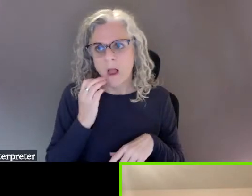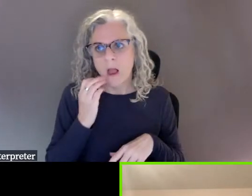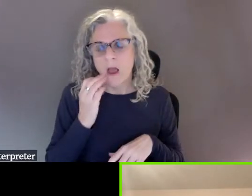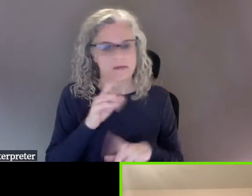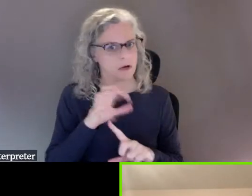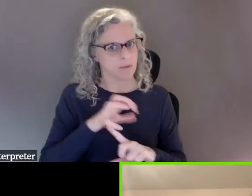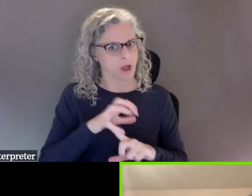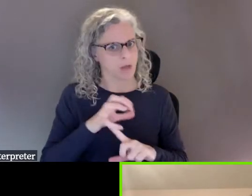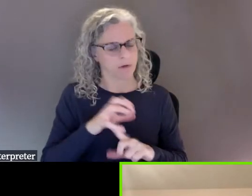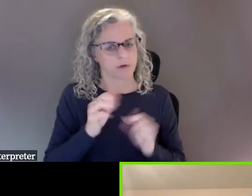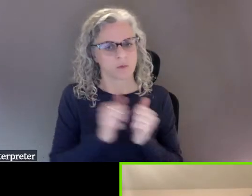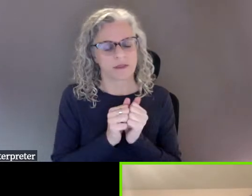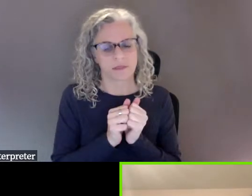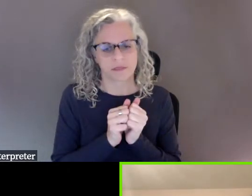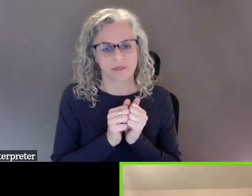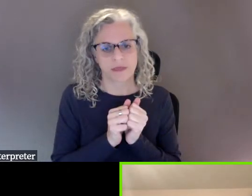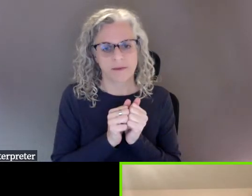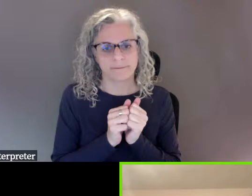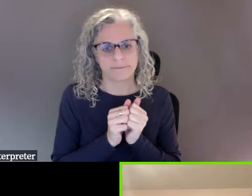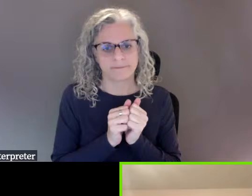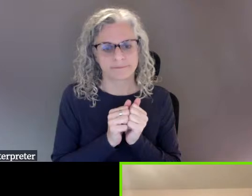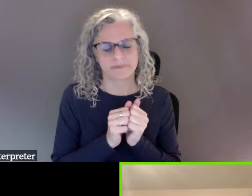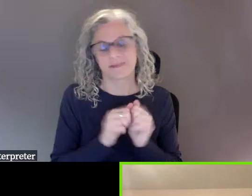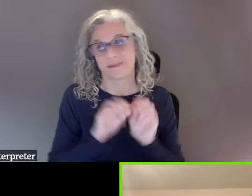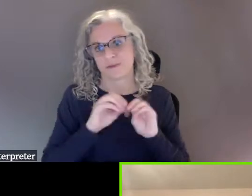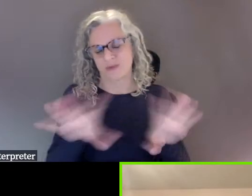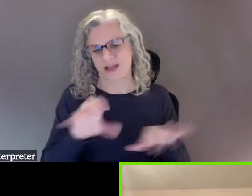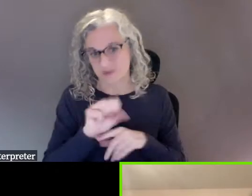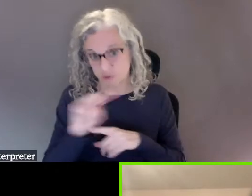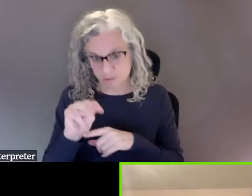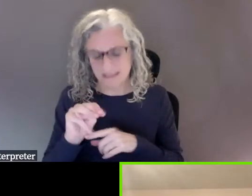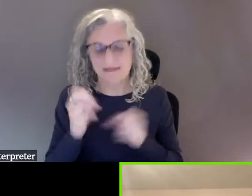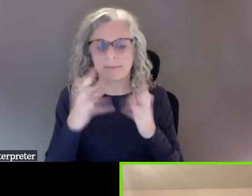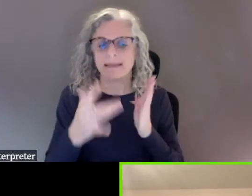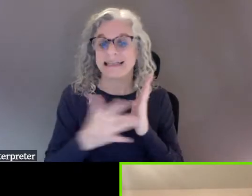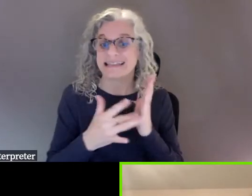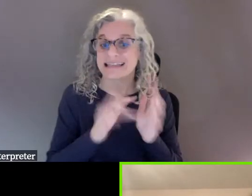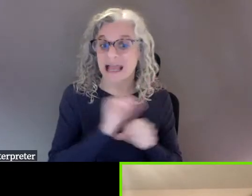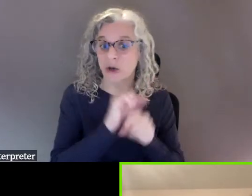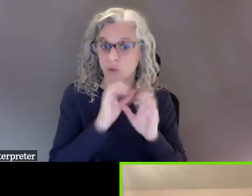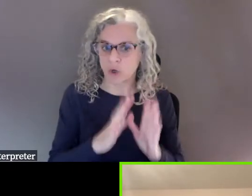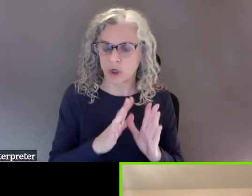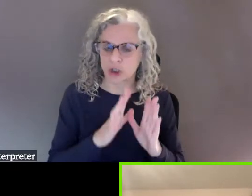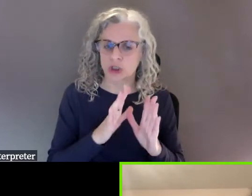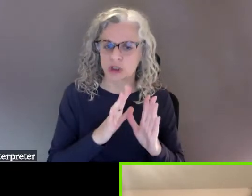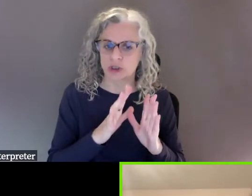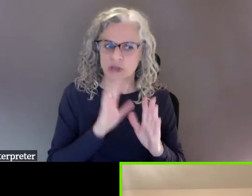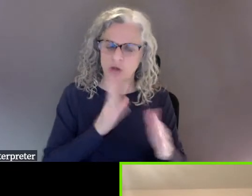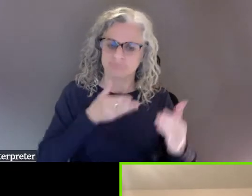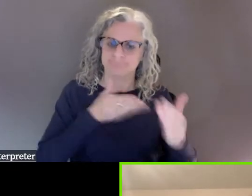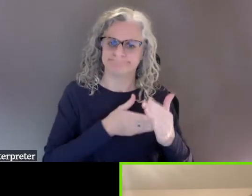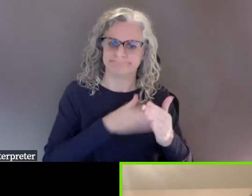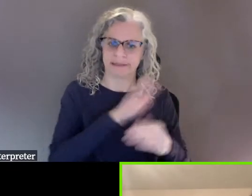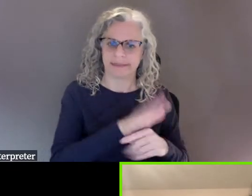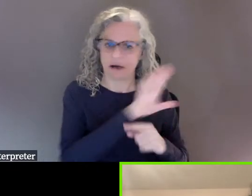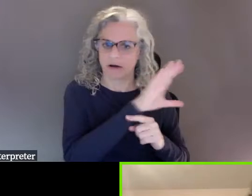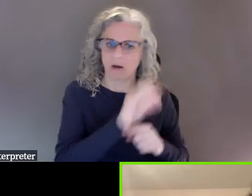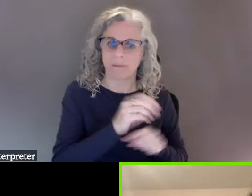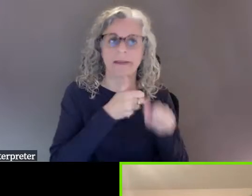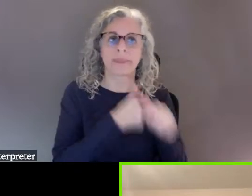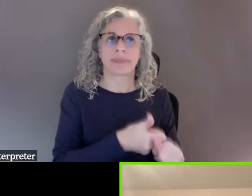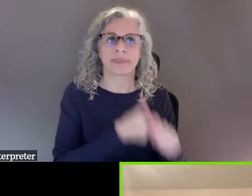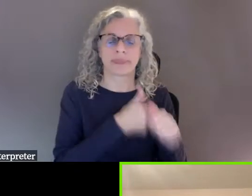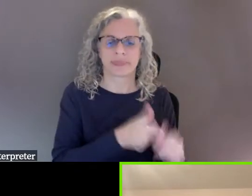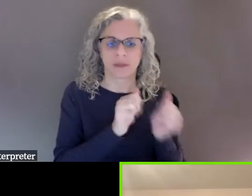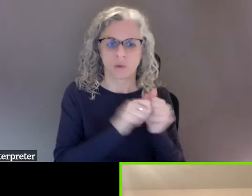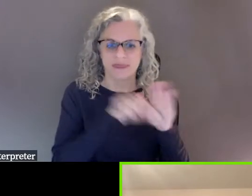popular all over social media that a lot of tech workers are opposing their companies' complicity in the